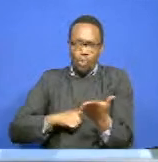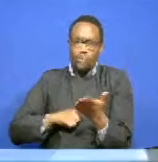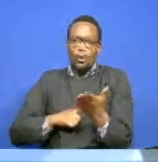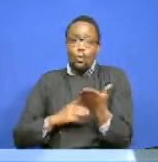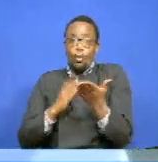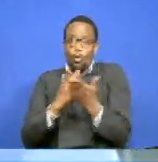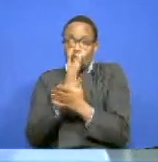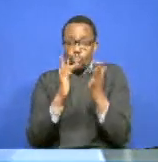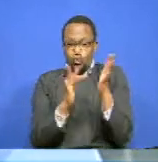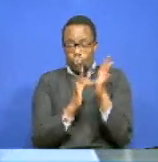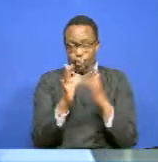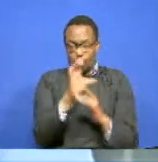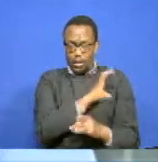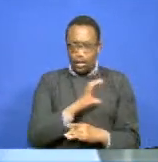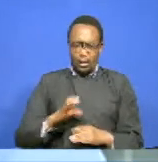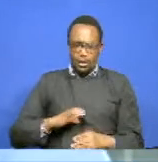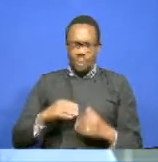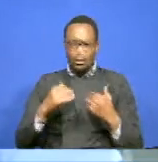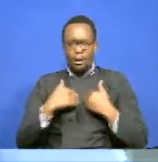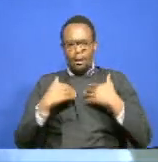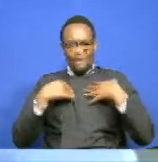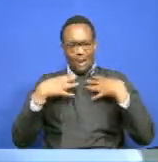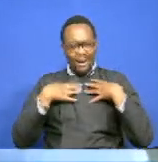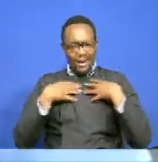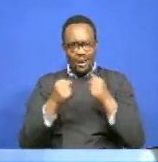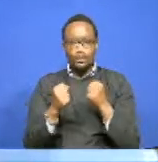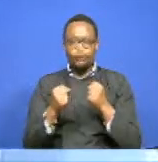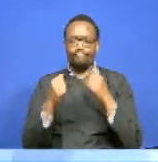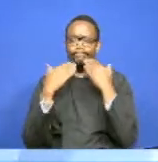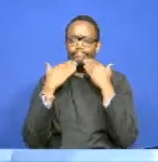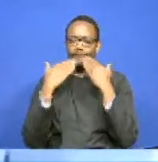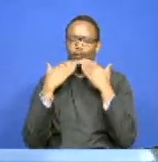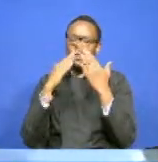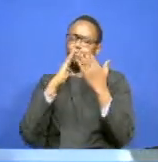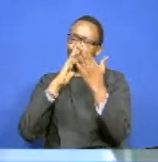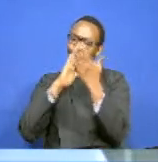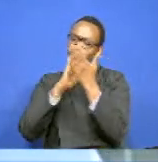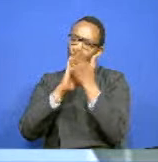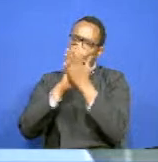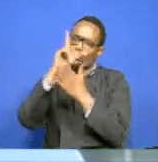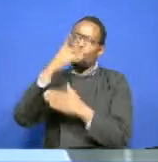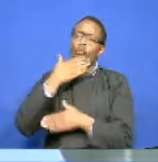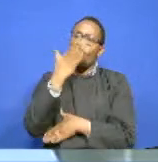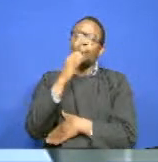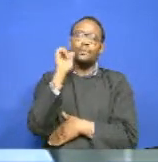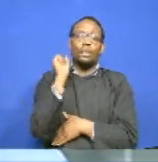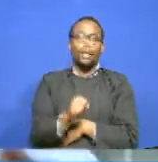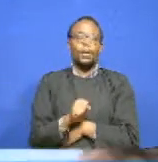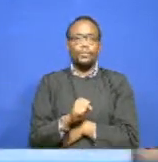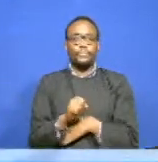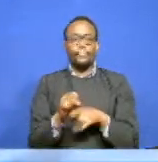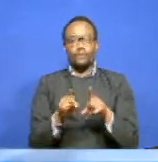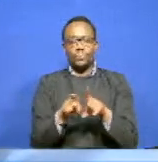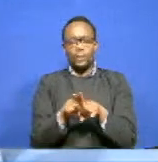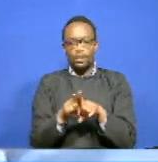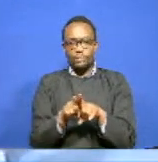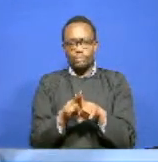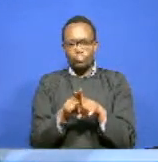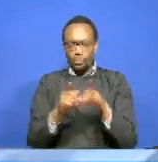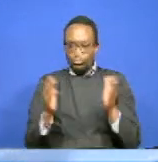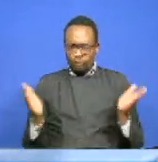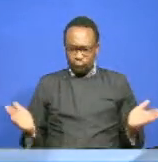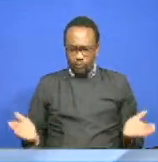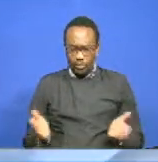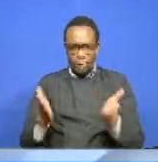of Jesus Christ, we are healed. And so we give you thanks and praise for you are fulfilling that. We ask of you that you encourage, dear Lord, those